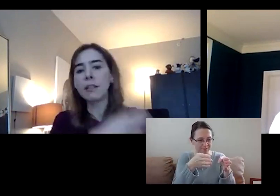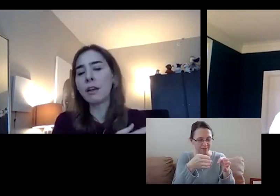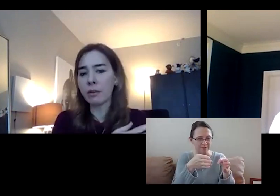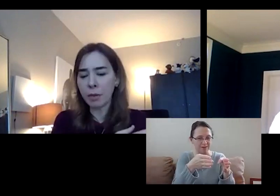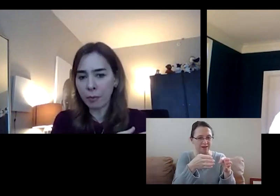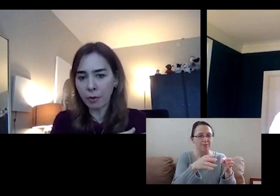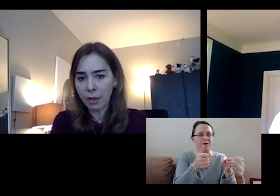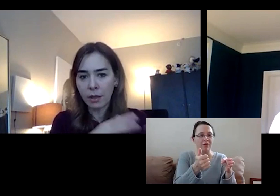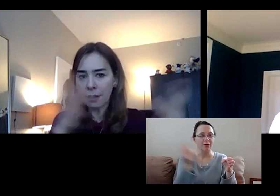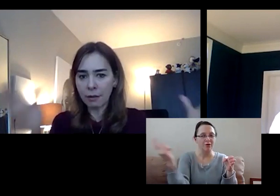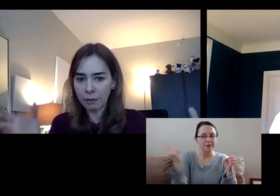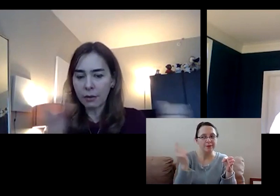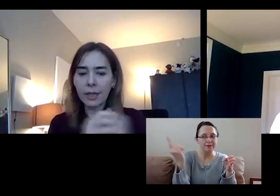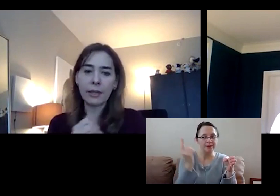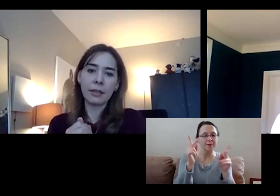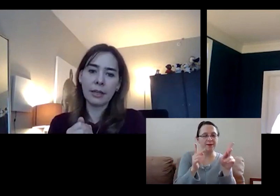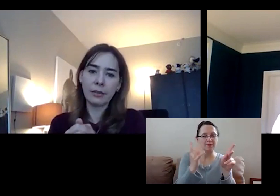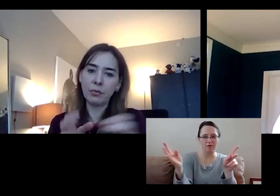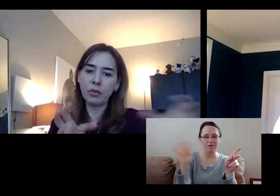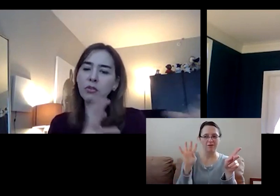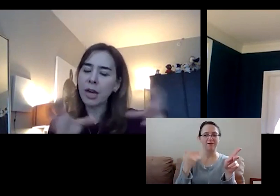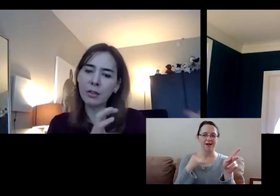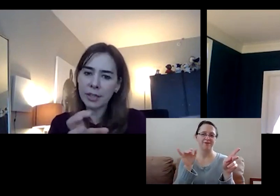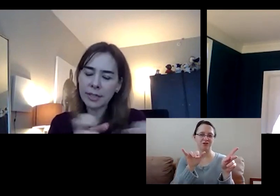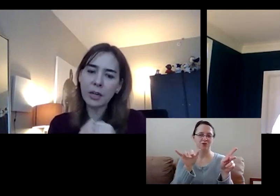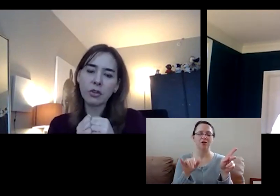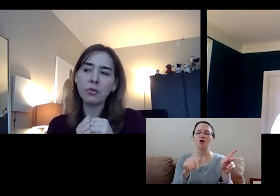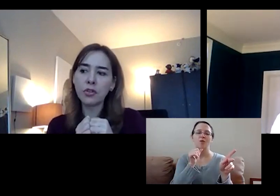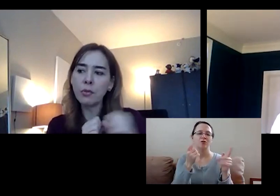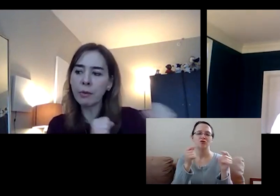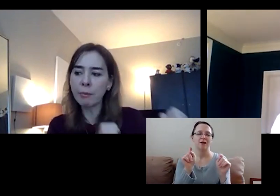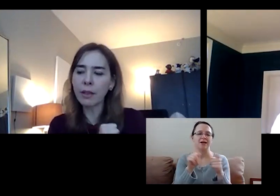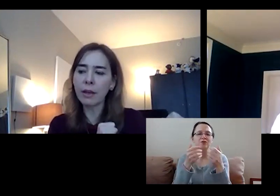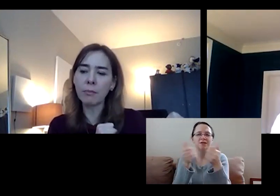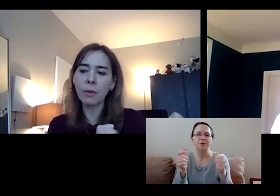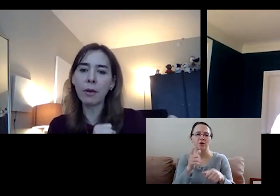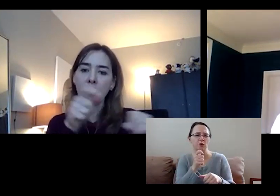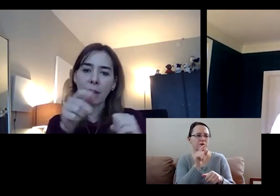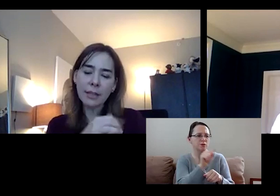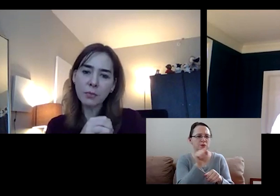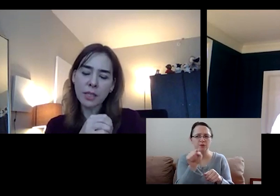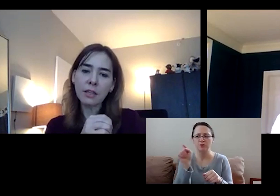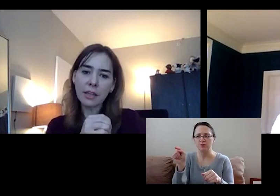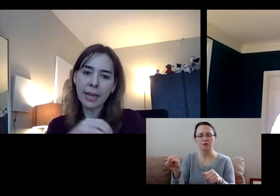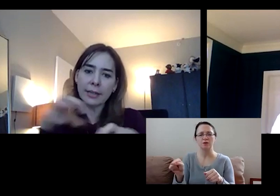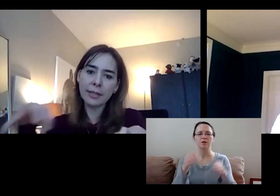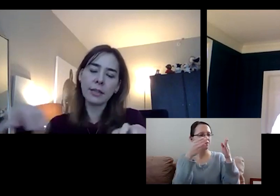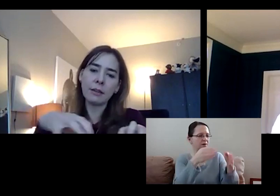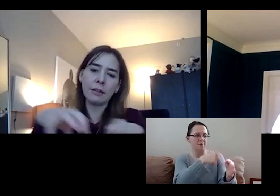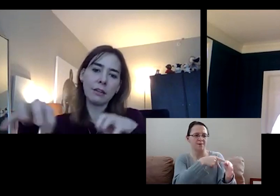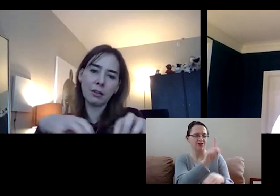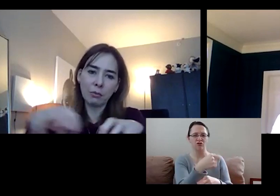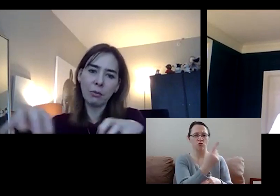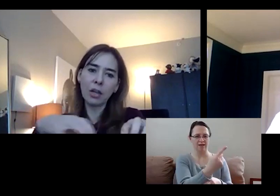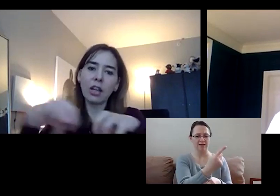the other people. And we don't try to distinguish who's who among the other people. But in this particular case,